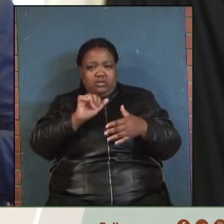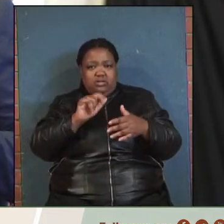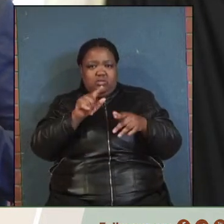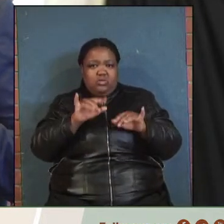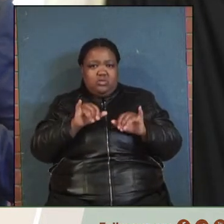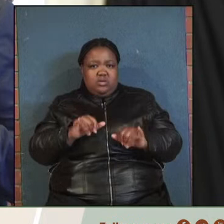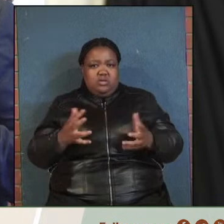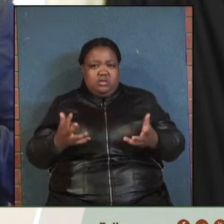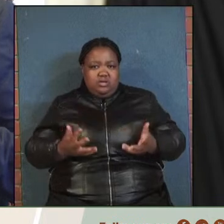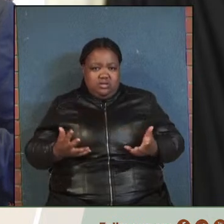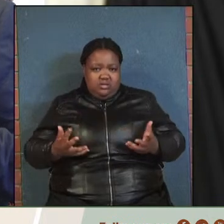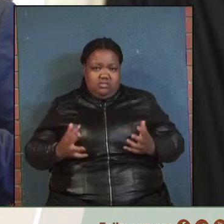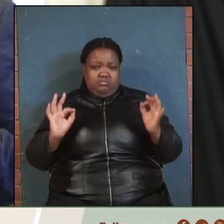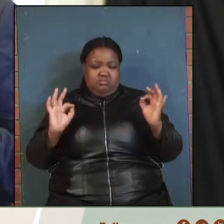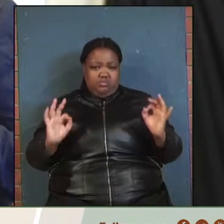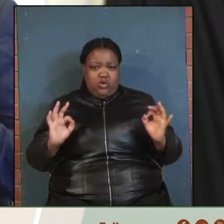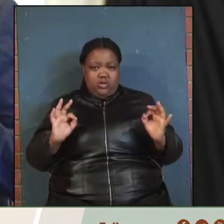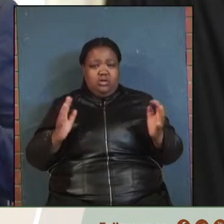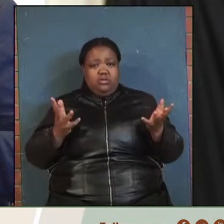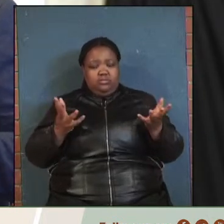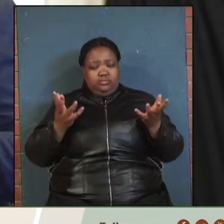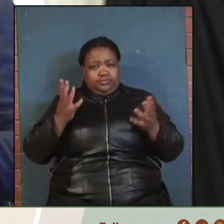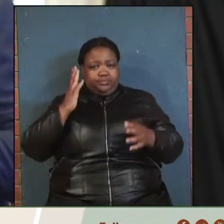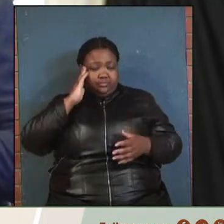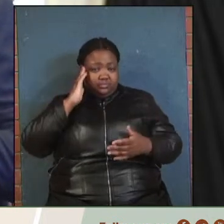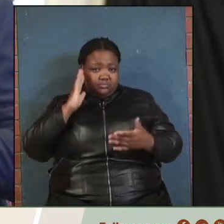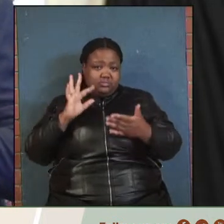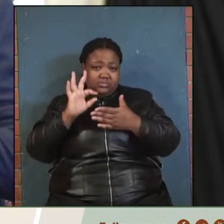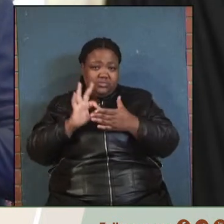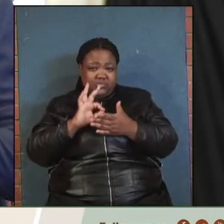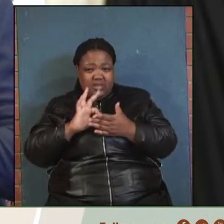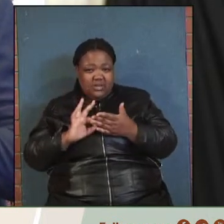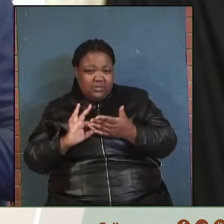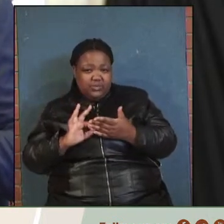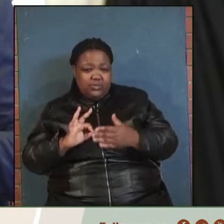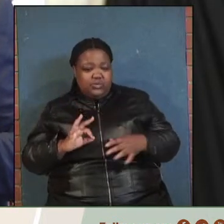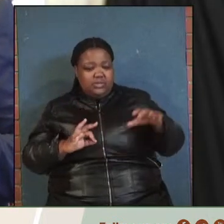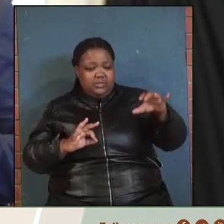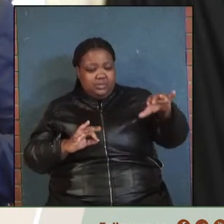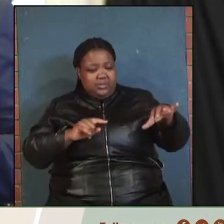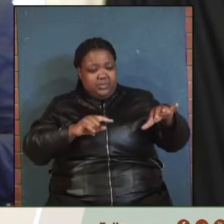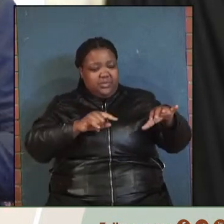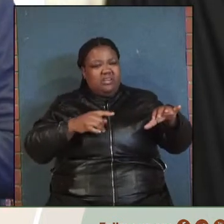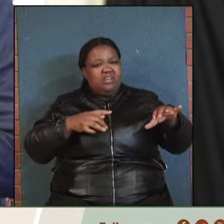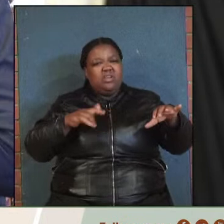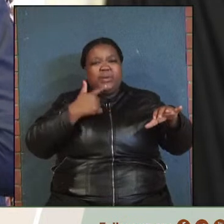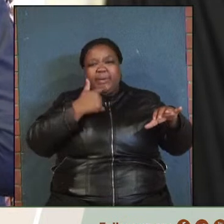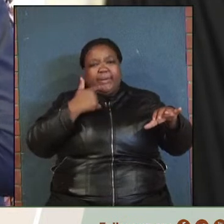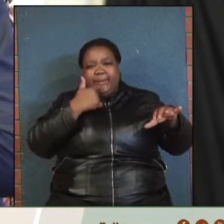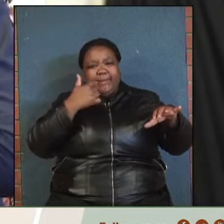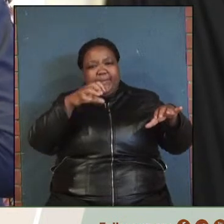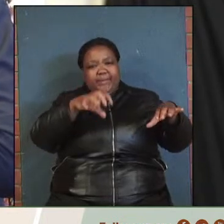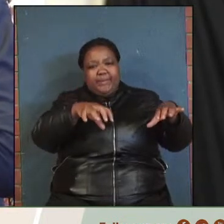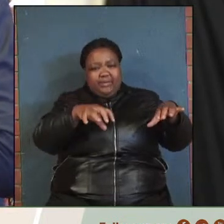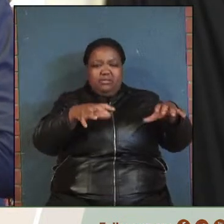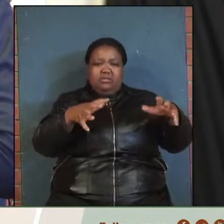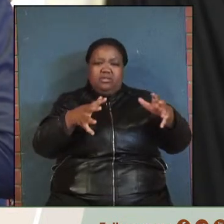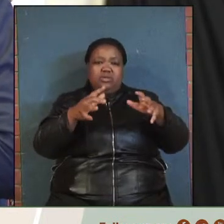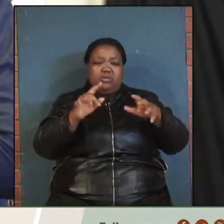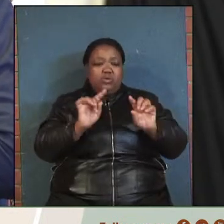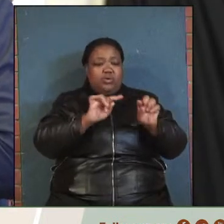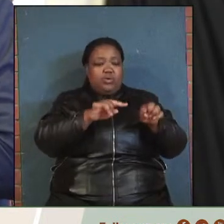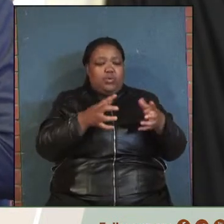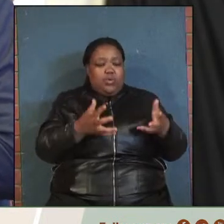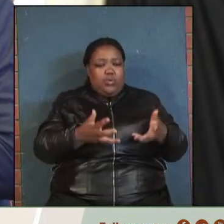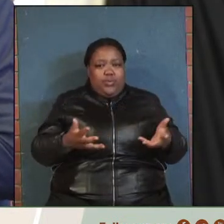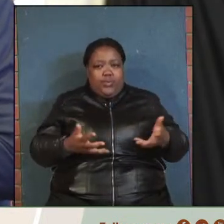relevant voting station so that come elections, you know which voting station you need to go and cast your vote